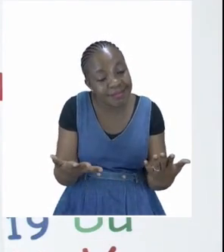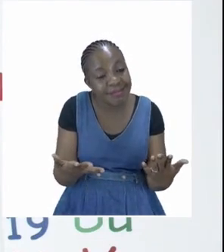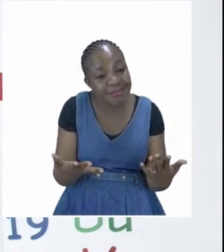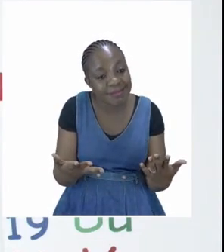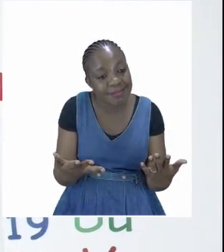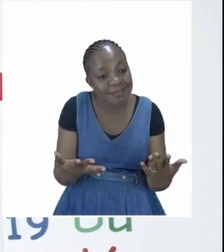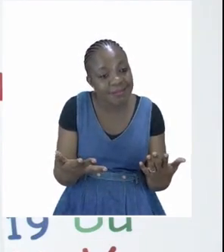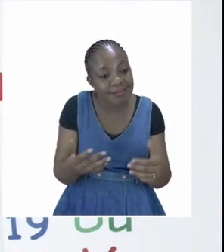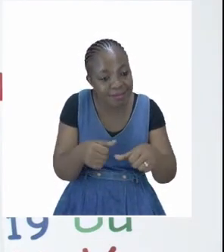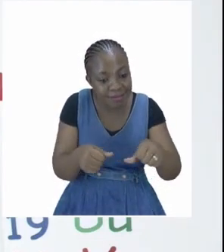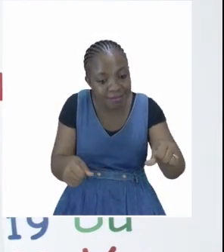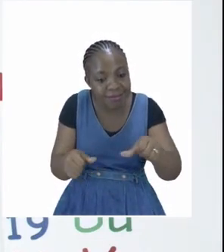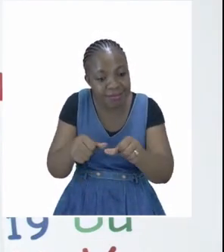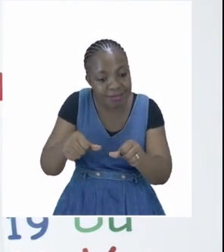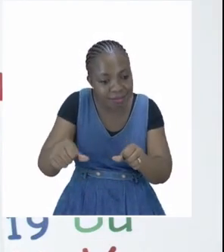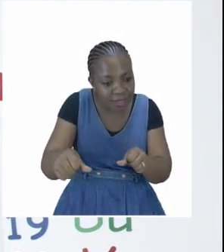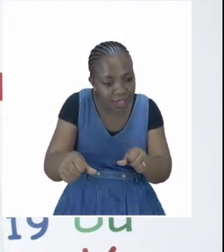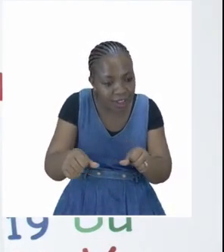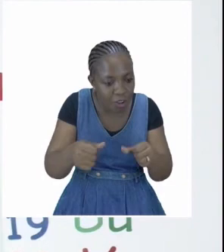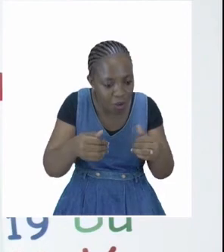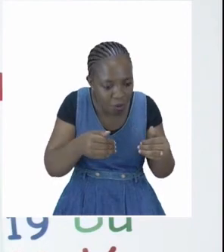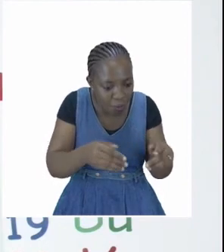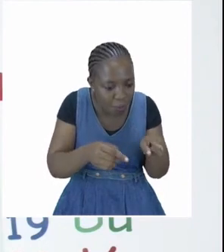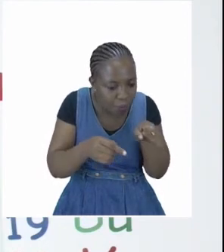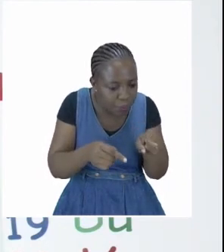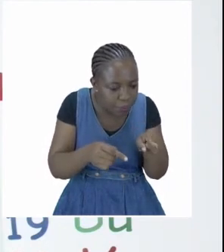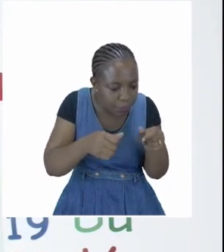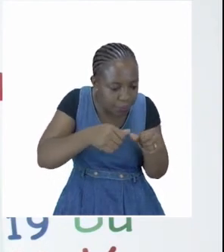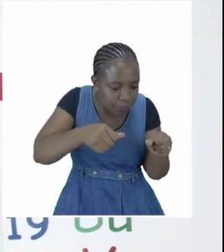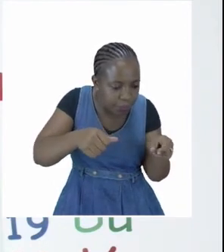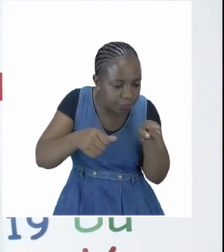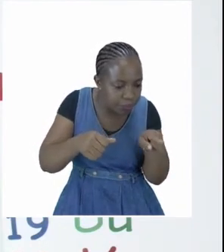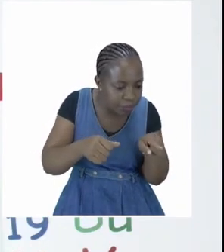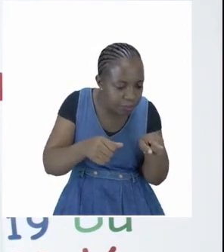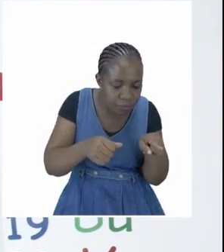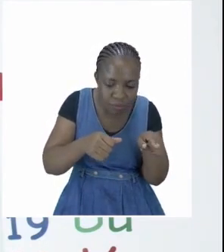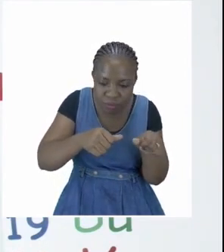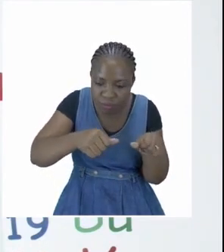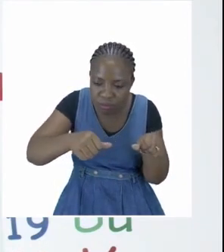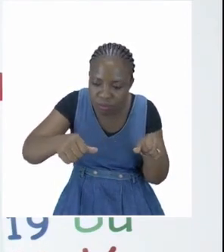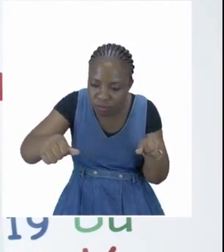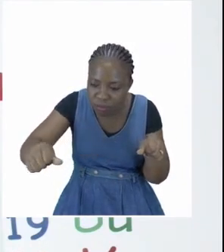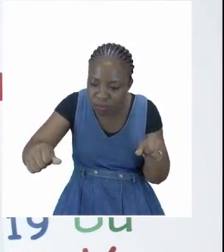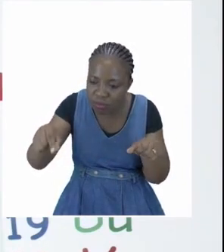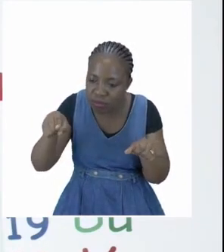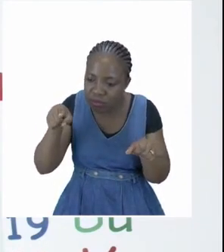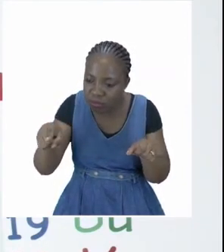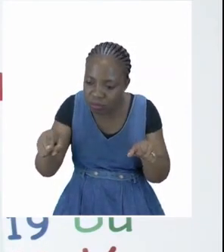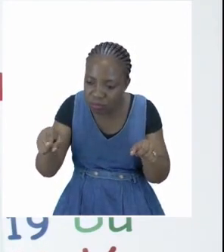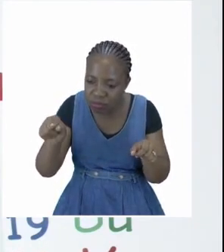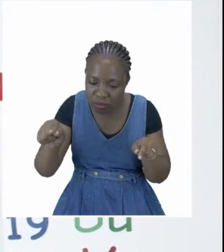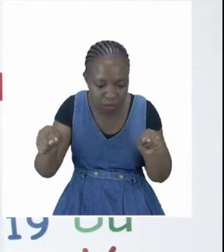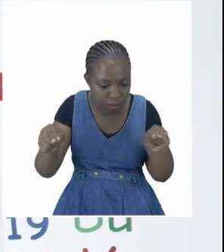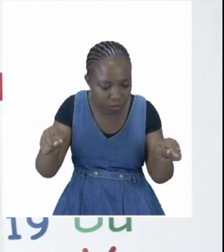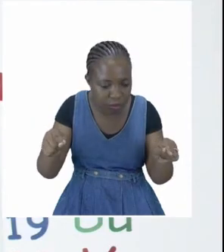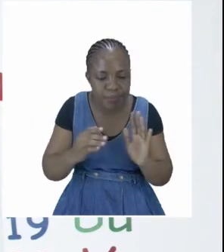make sure that where you start is very clear and you mark where you end.